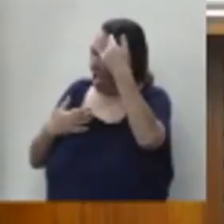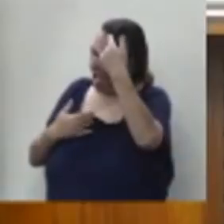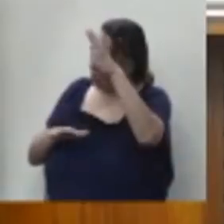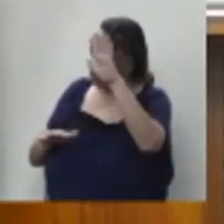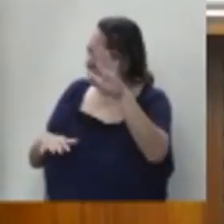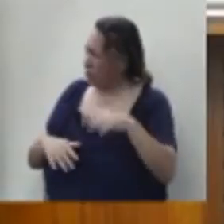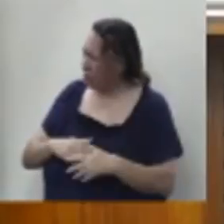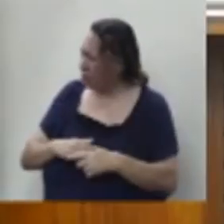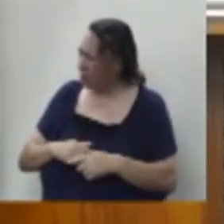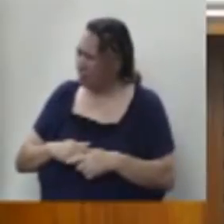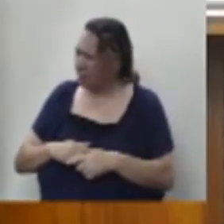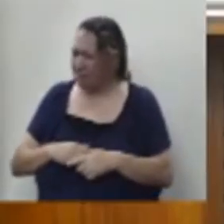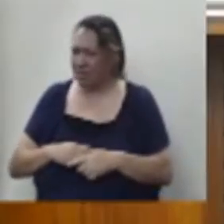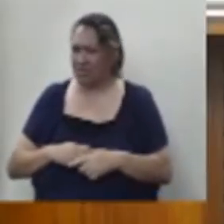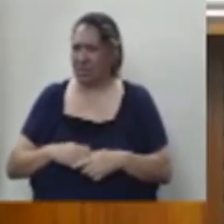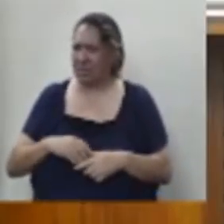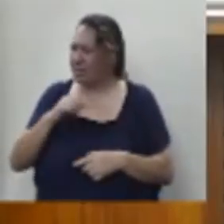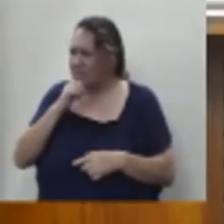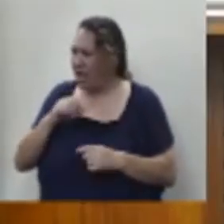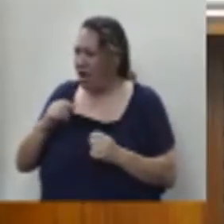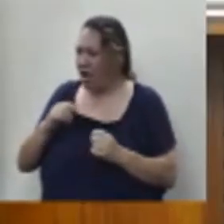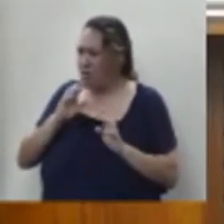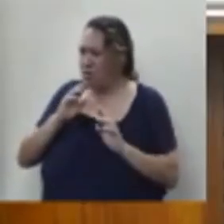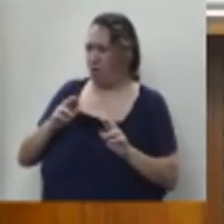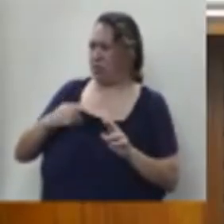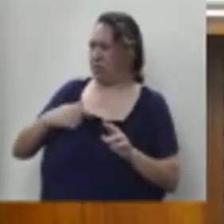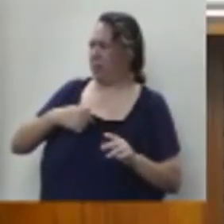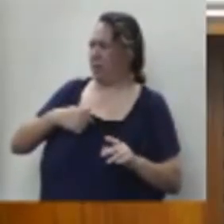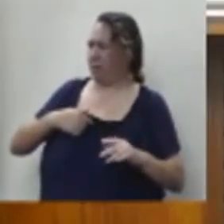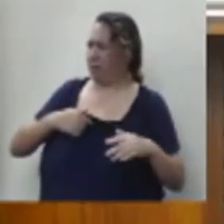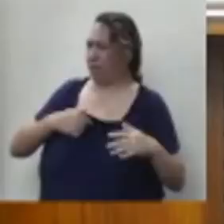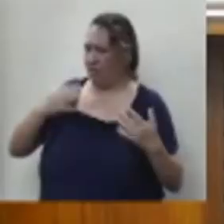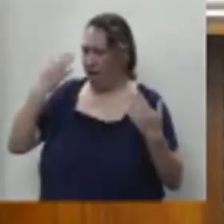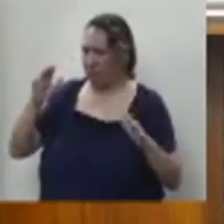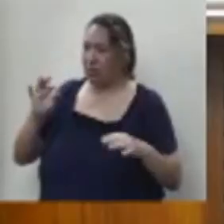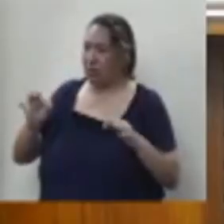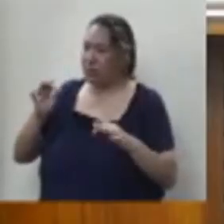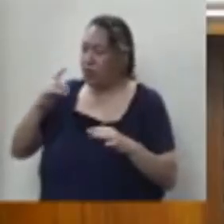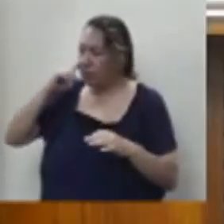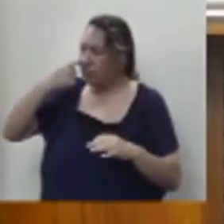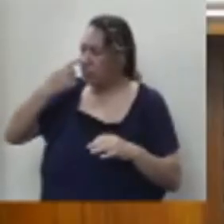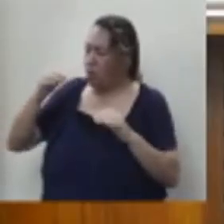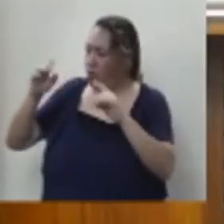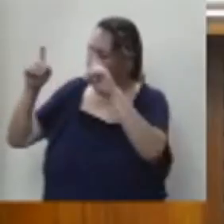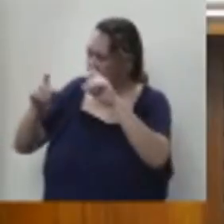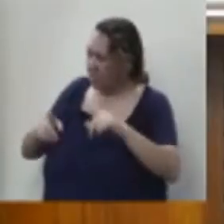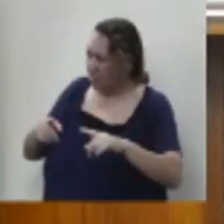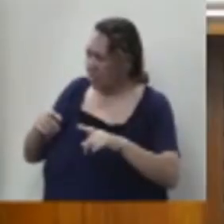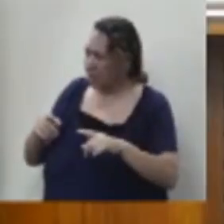It's not been reported to me, so I don't know if a swab was taken. I don't even know the case that you're talking about. I don't know if Linda